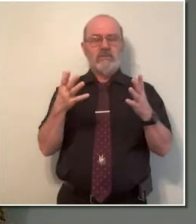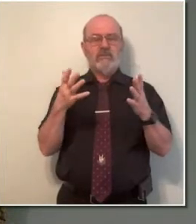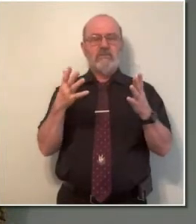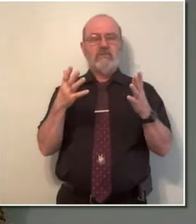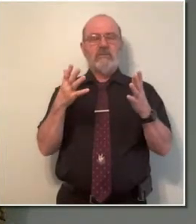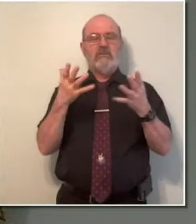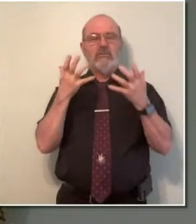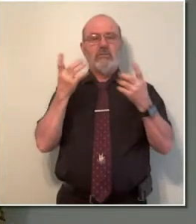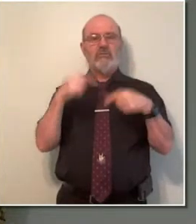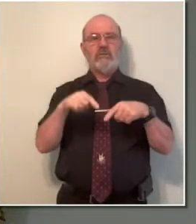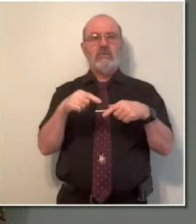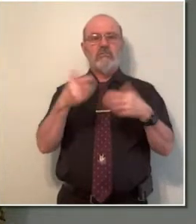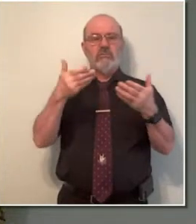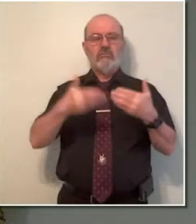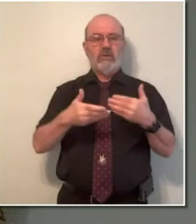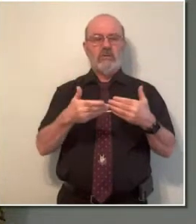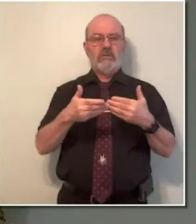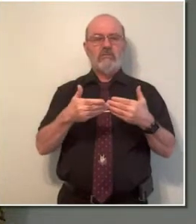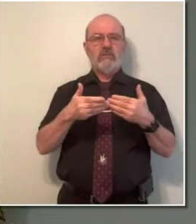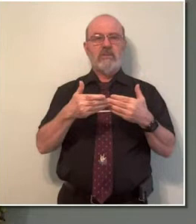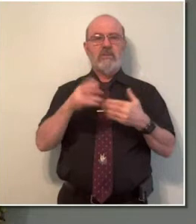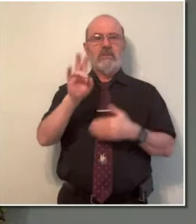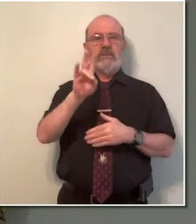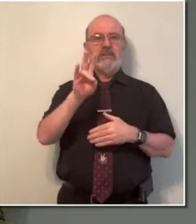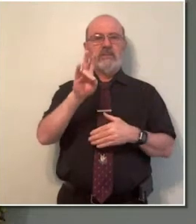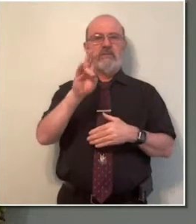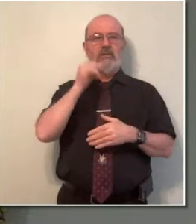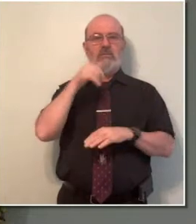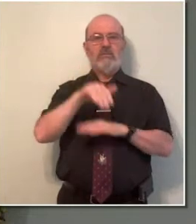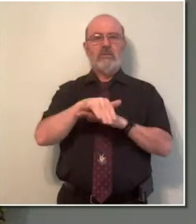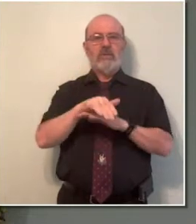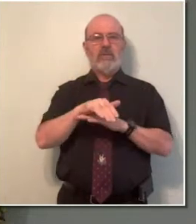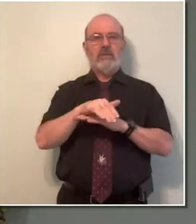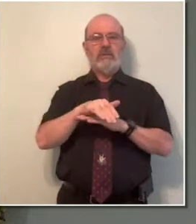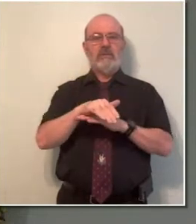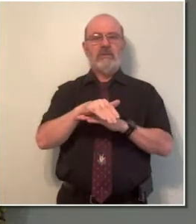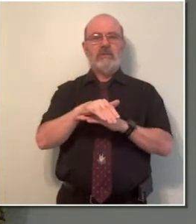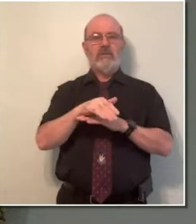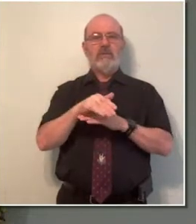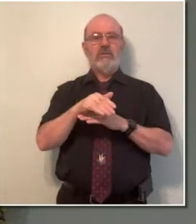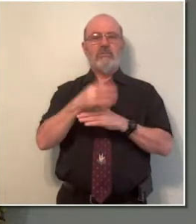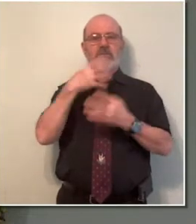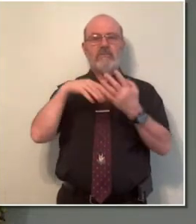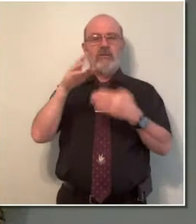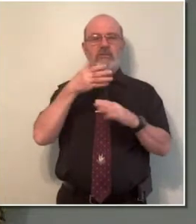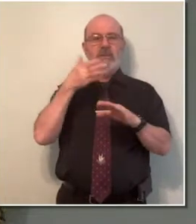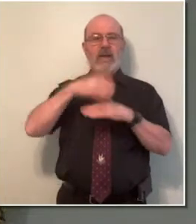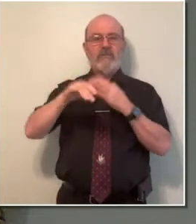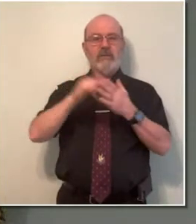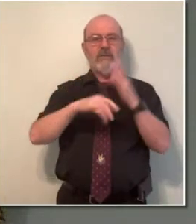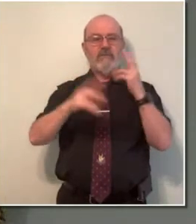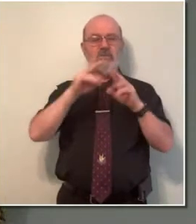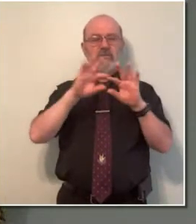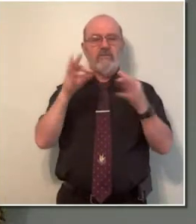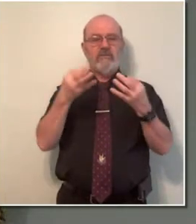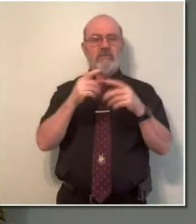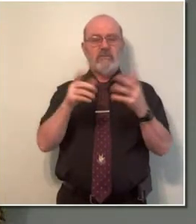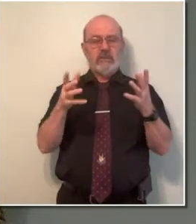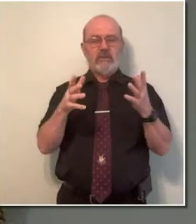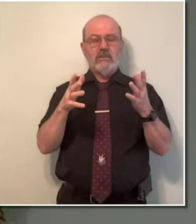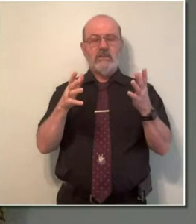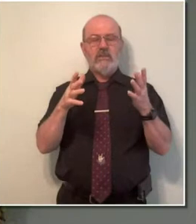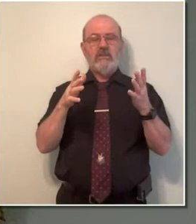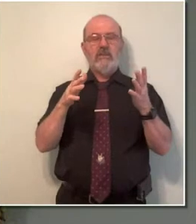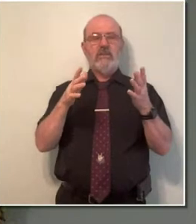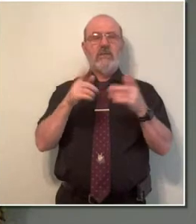to come, you're welcome to be. That's at 7 o'clock tomorrow night. There'll be refreshments following, time of visiting with the family and so forth. And